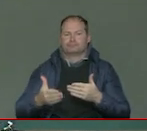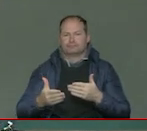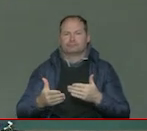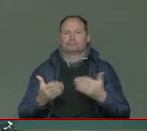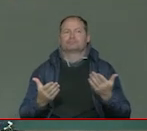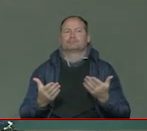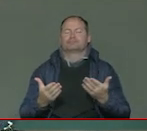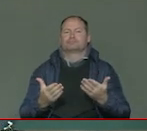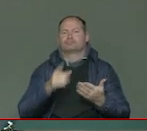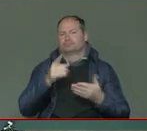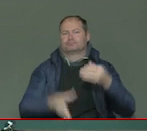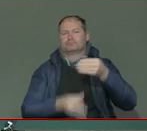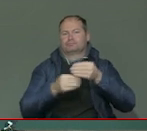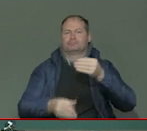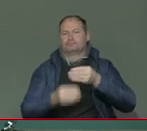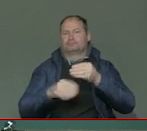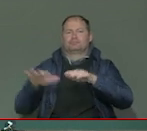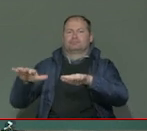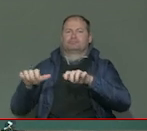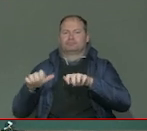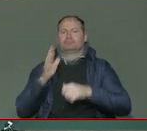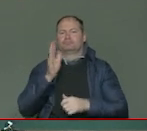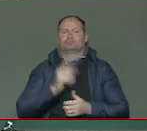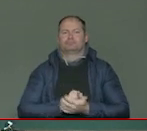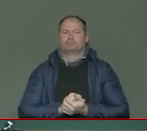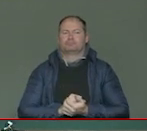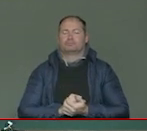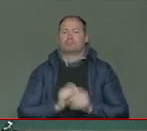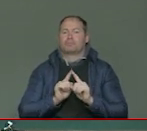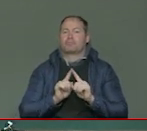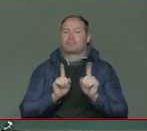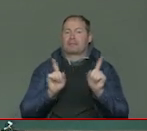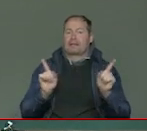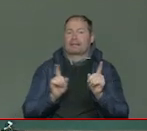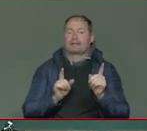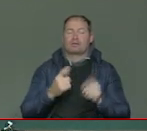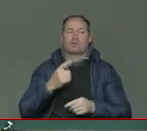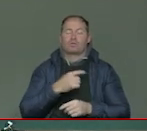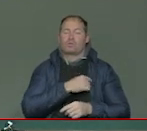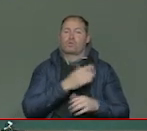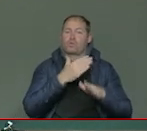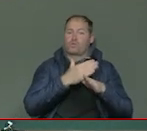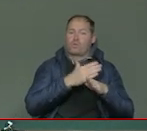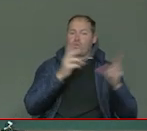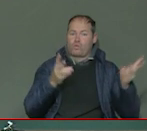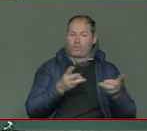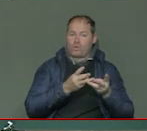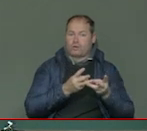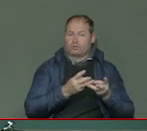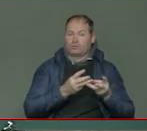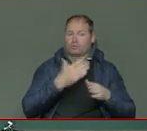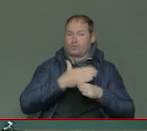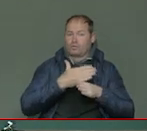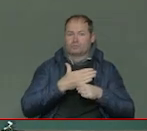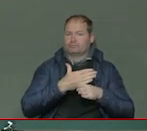to add. It's just for the exam. In theory, in the practice, it doesn't work like that. If you want to do a bank recon, you